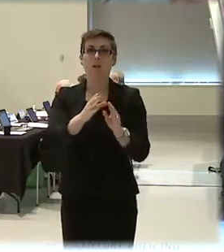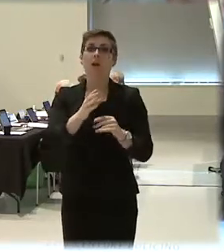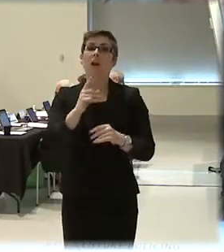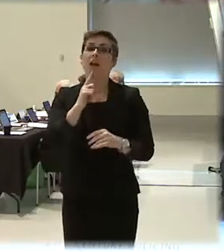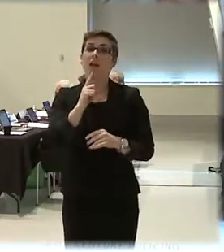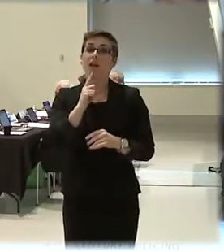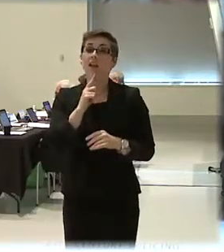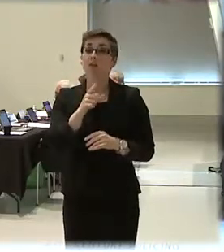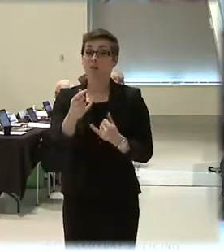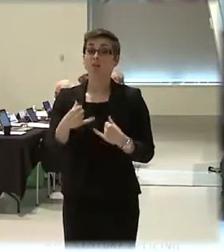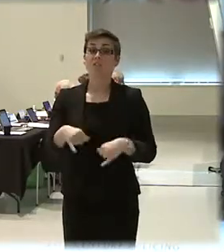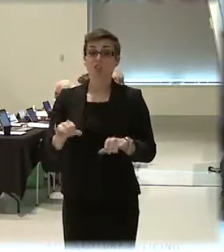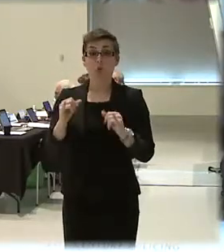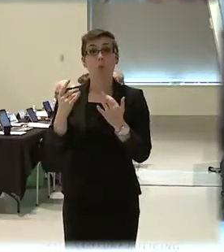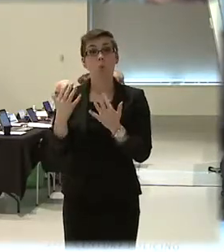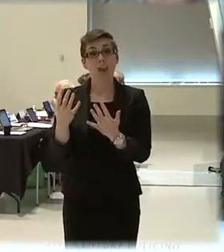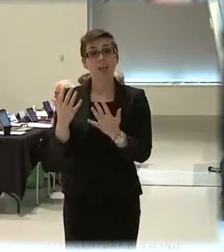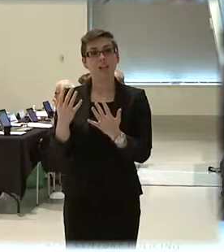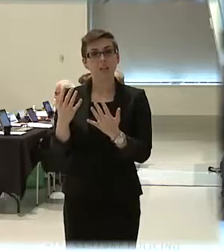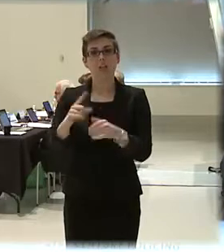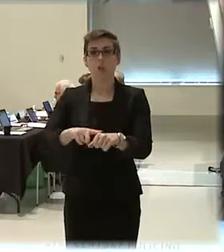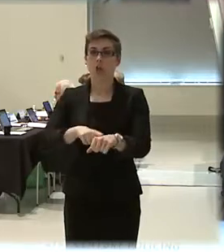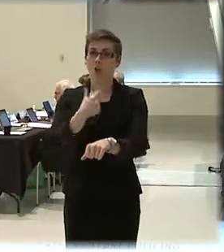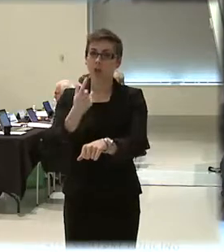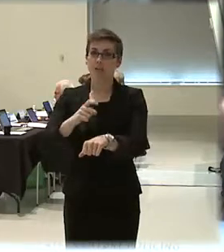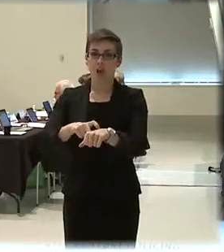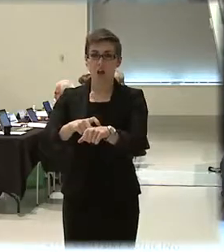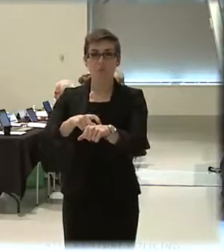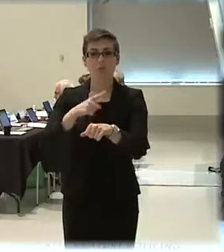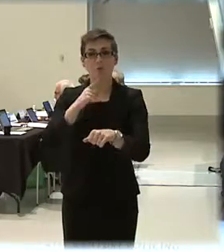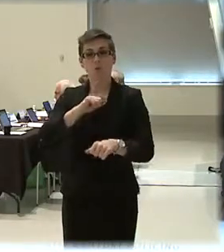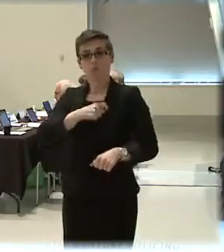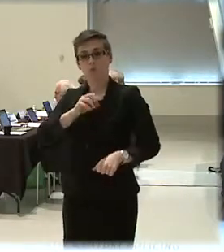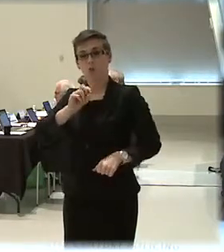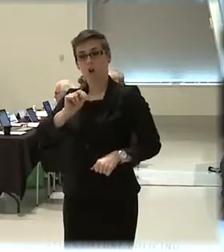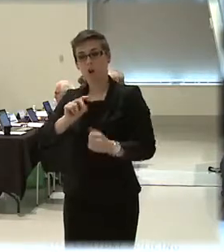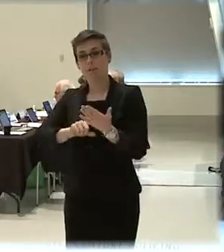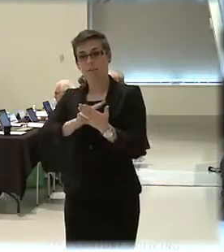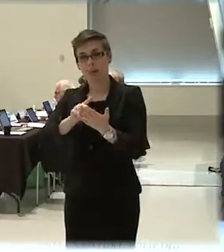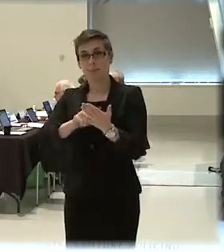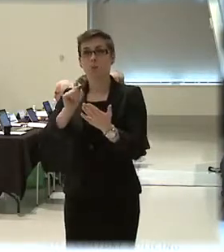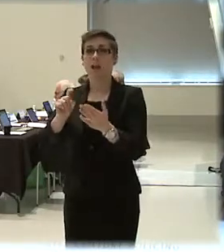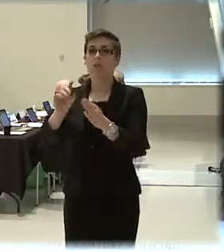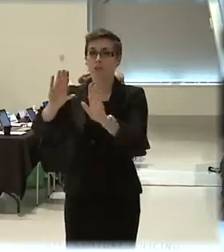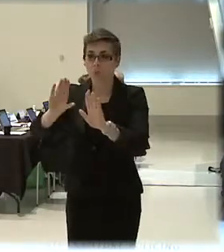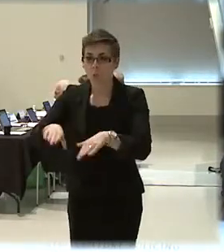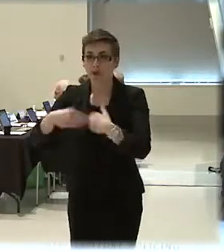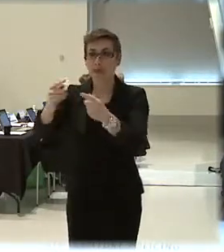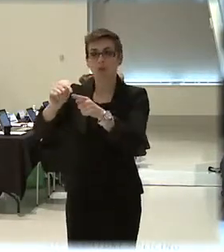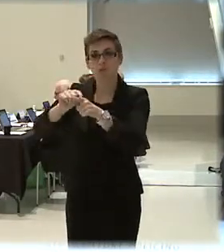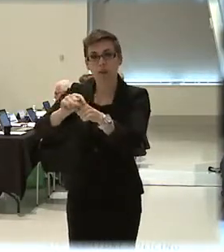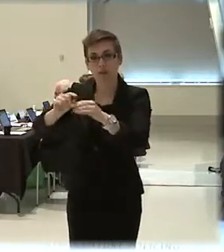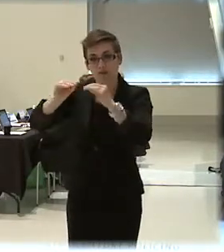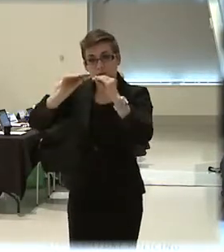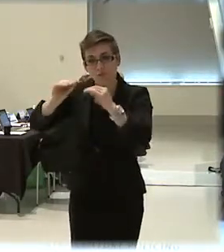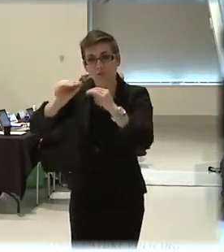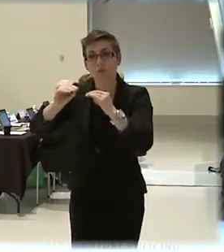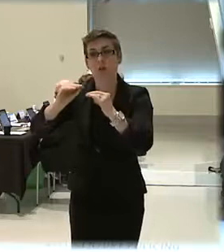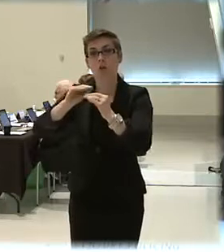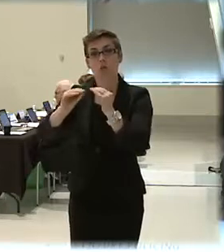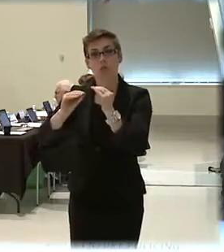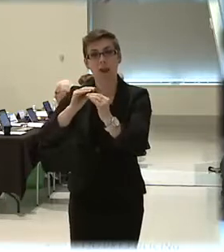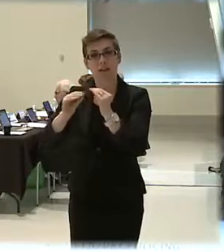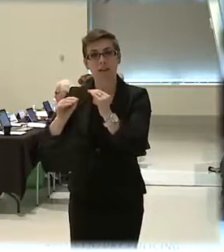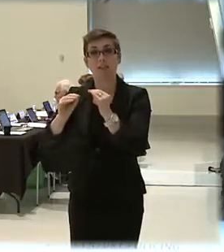they still waited too long to turn them on. And so we did retraining and corrected that. When they got that call